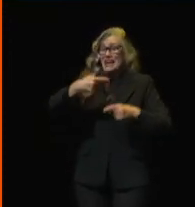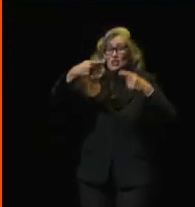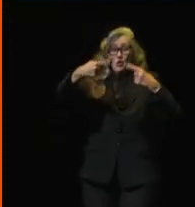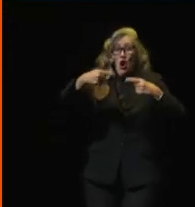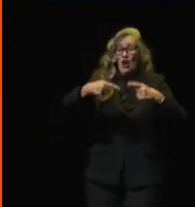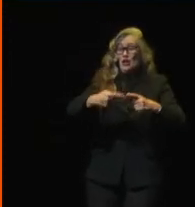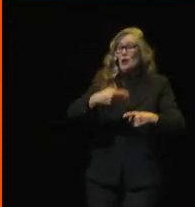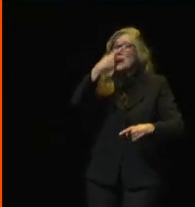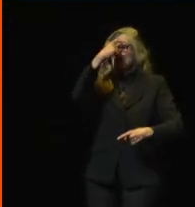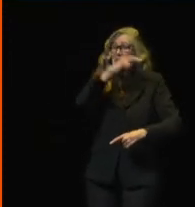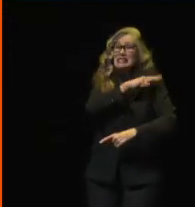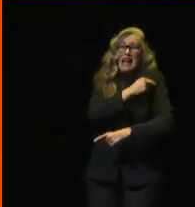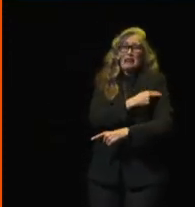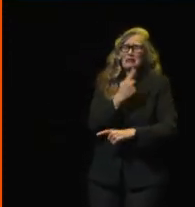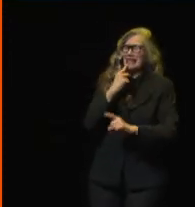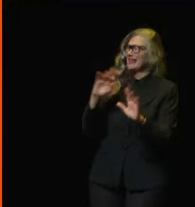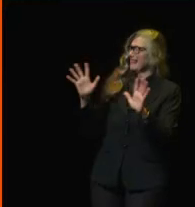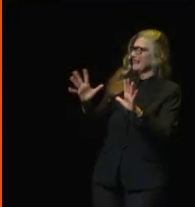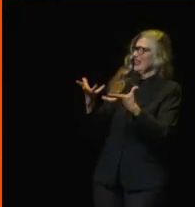visitors in the waiting room.